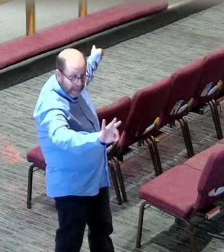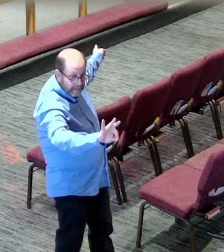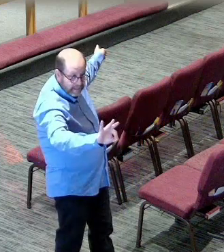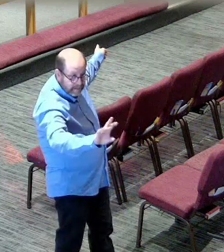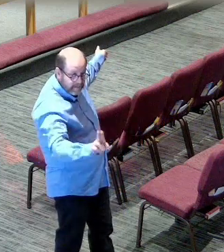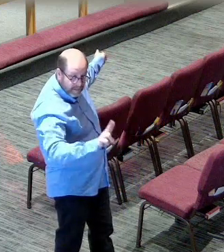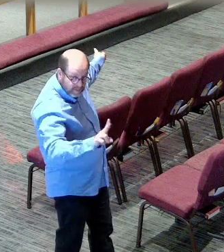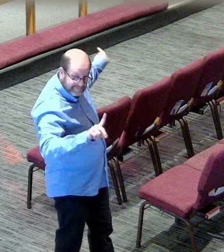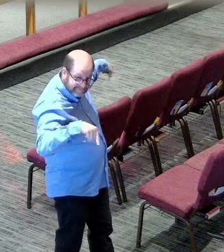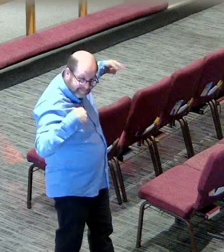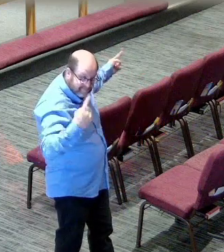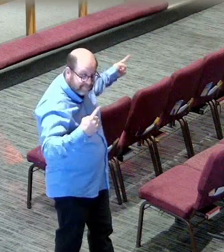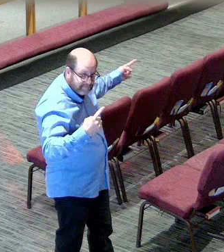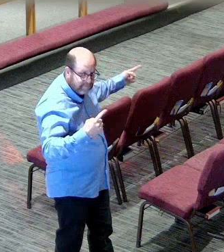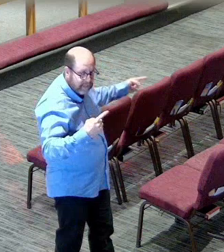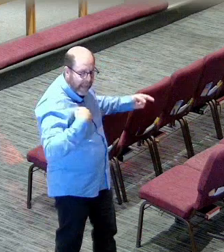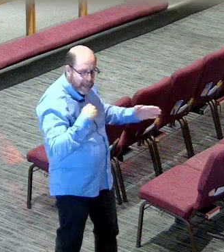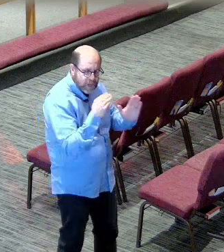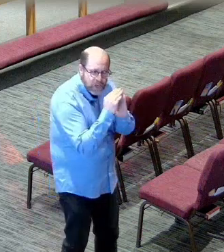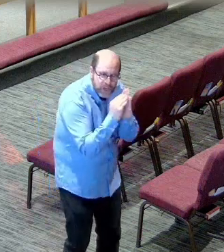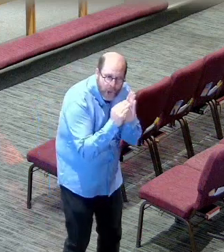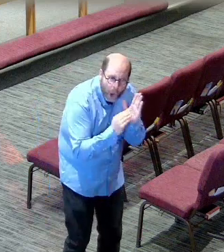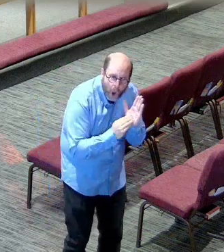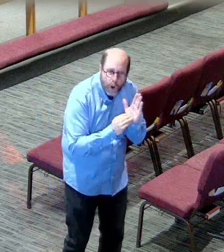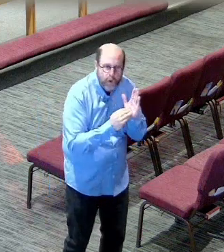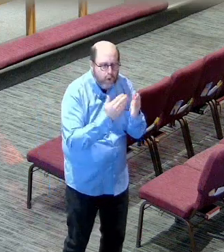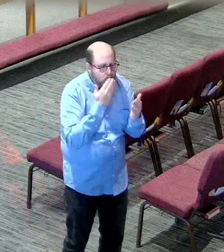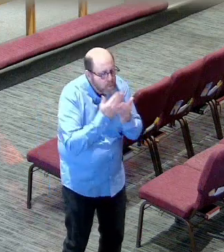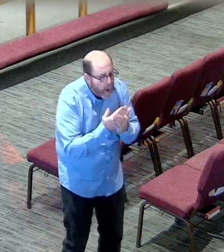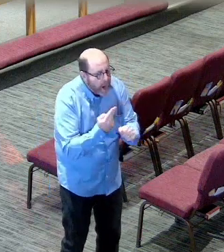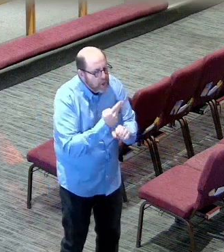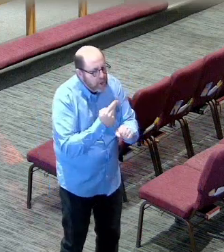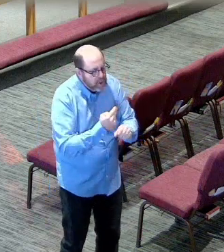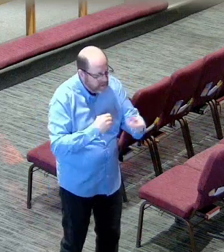used, and it has notes in it, and that's okay to do.